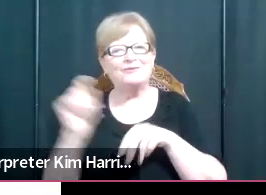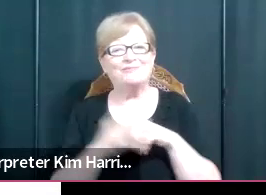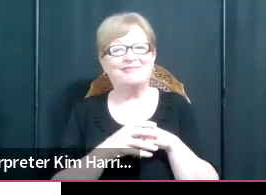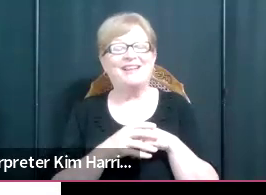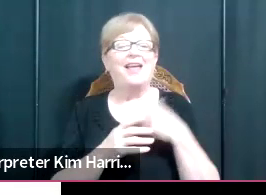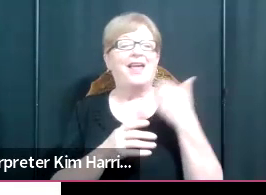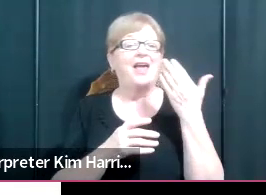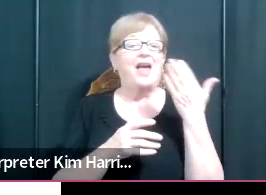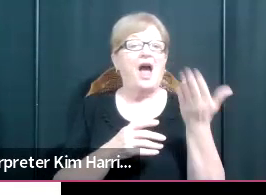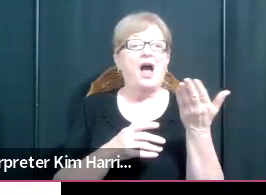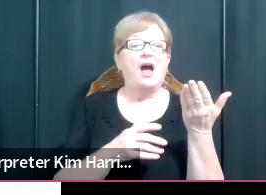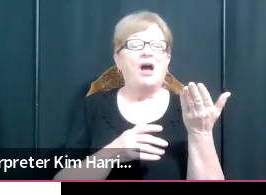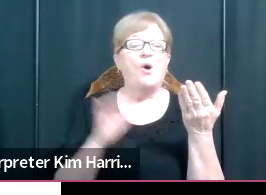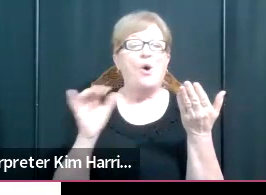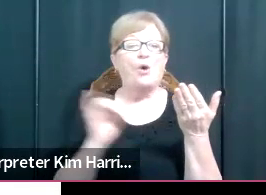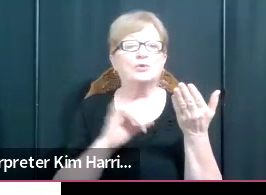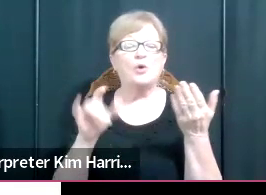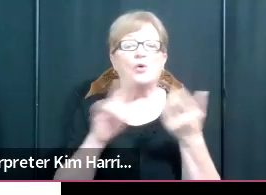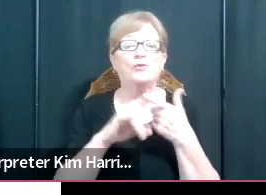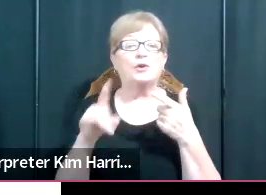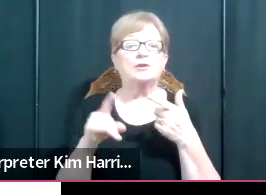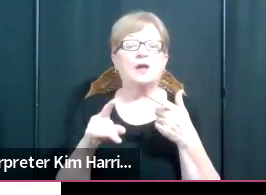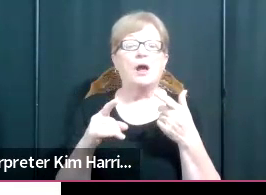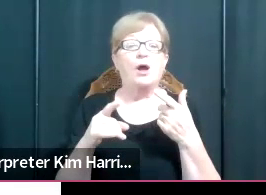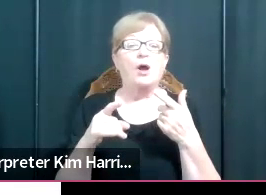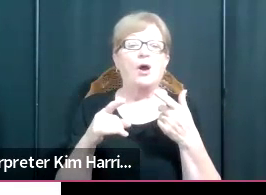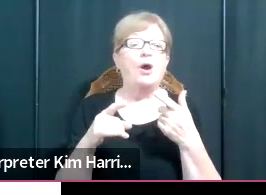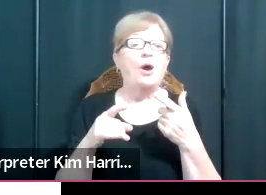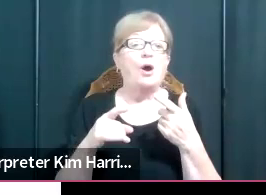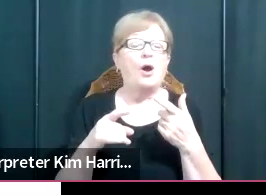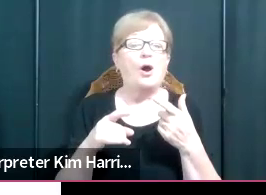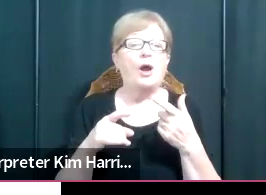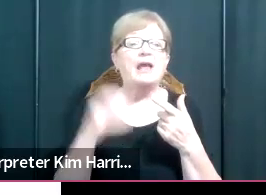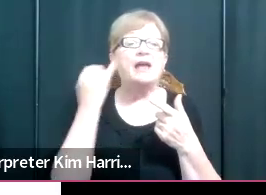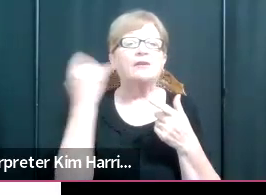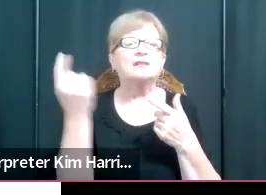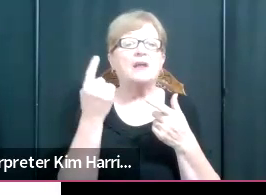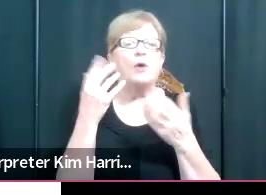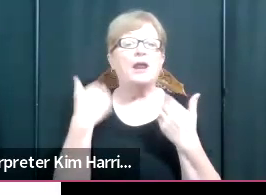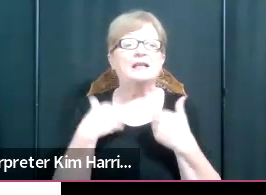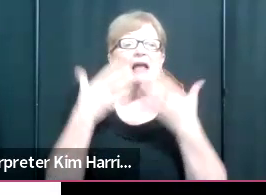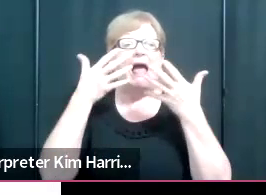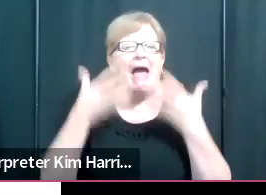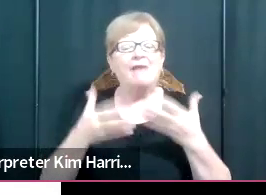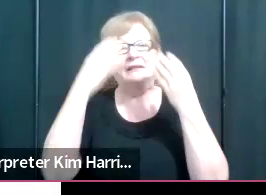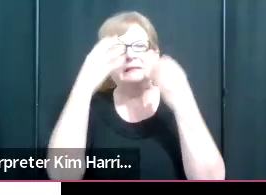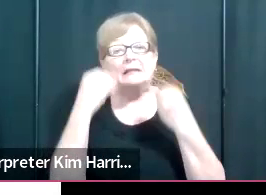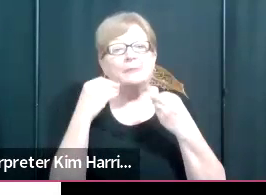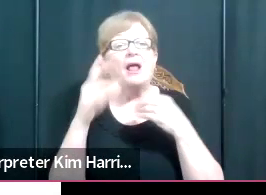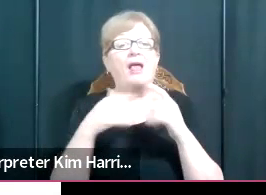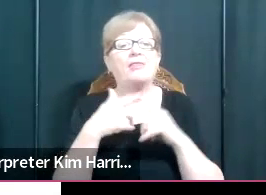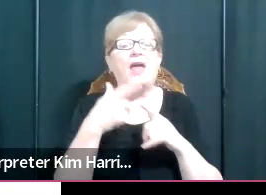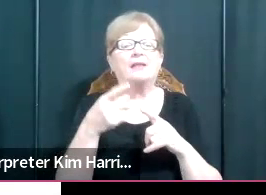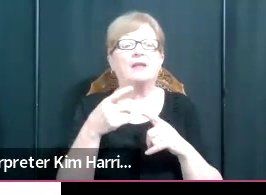There is a moisture sensor. So if somebody is a really heavy sleeper,